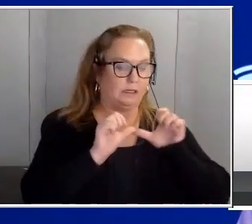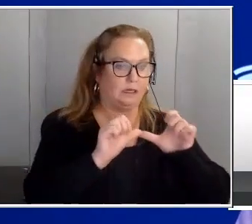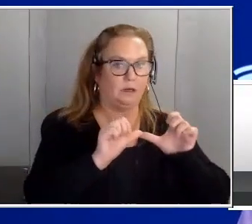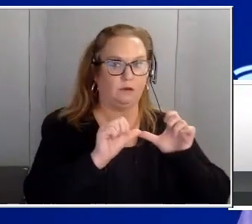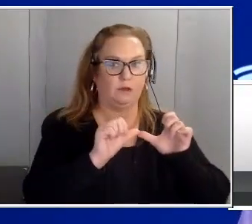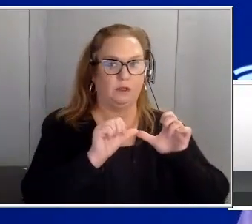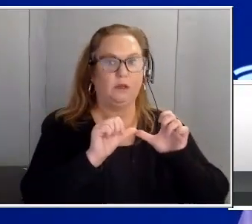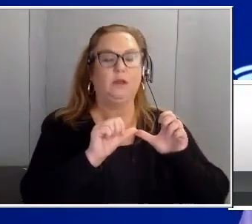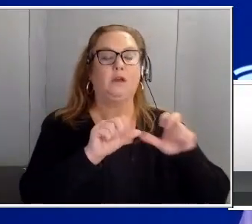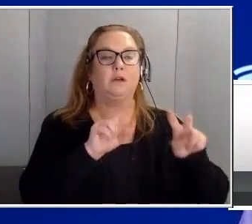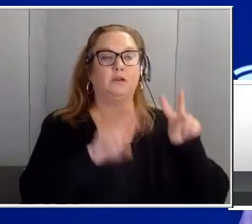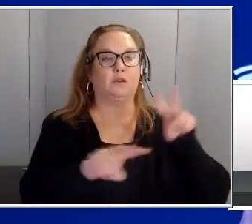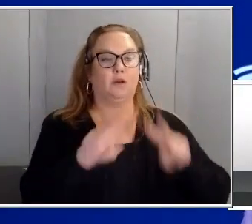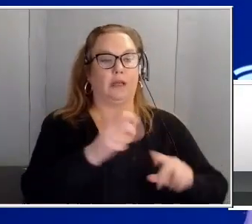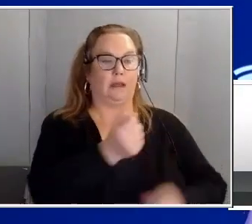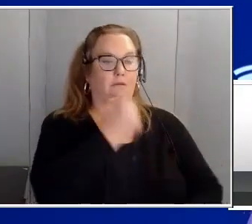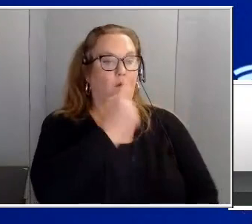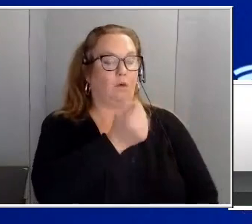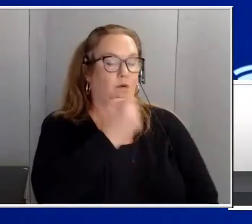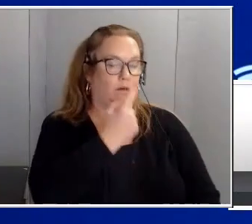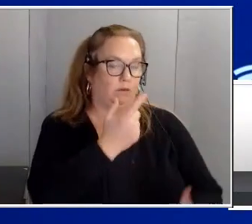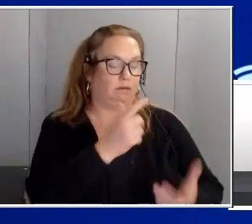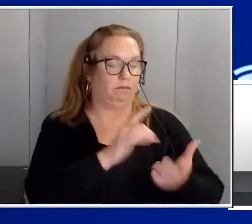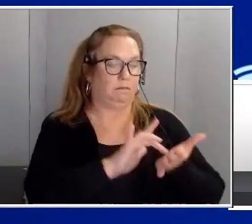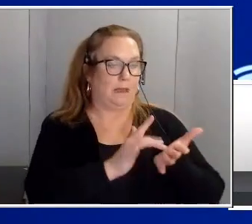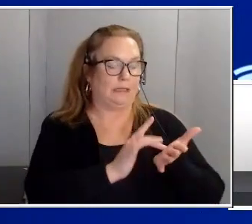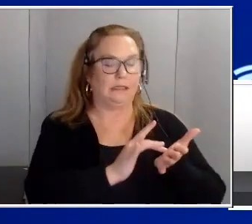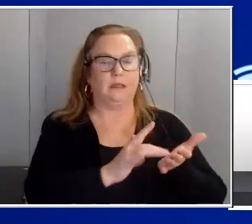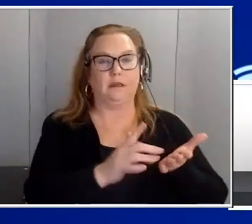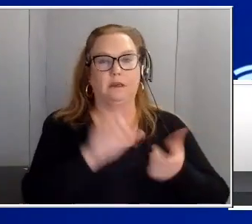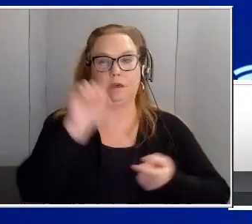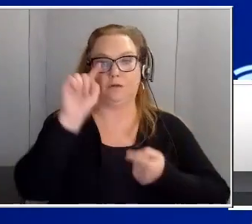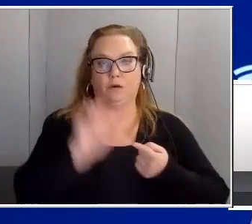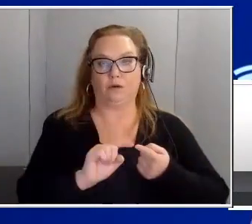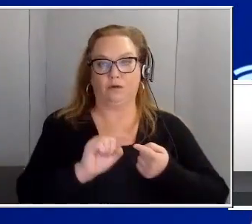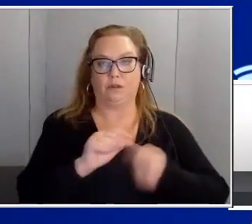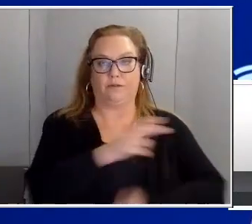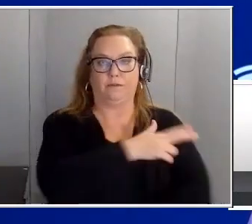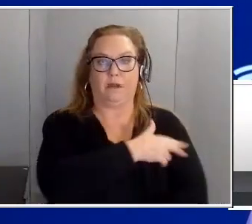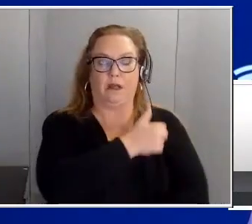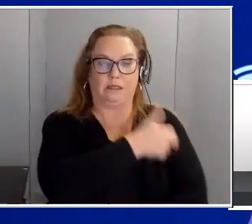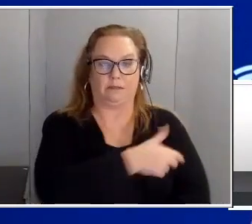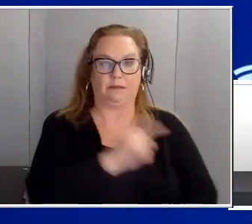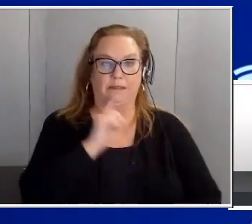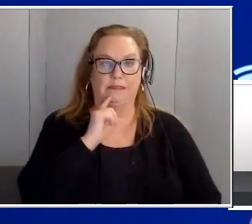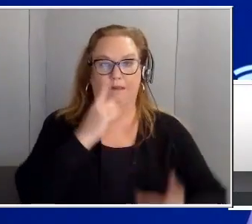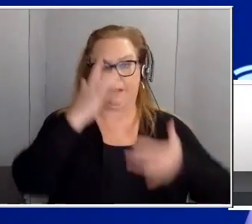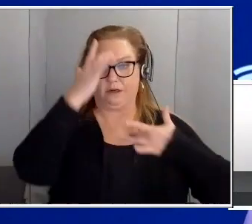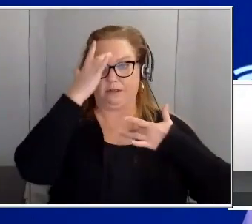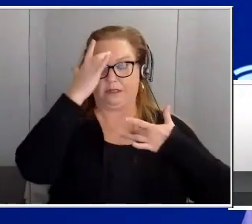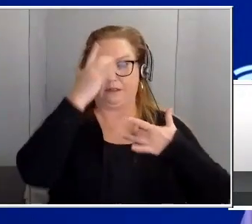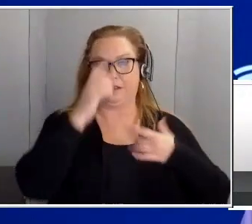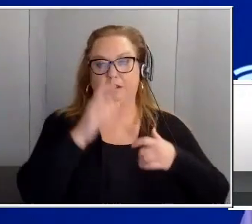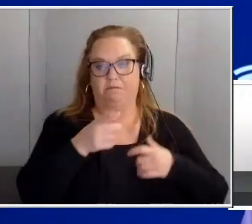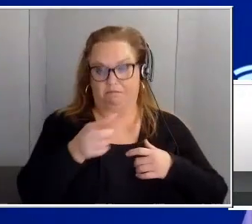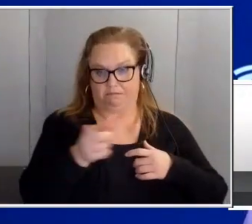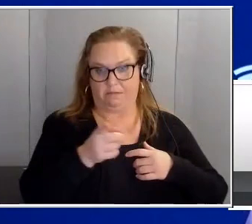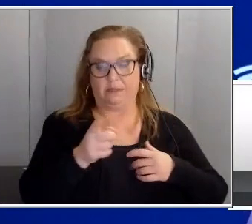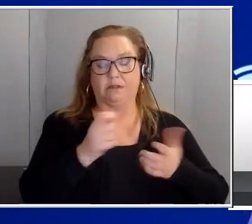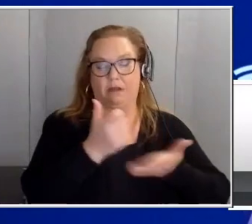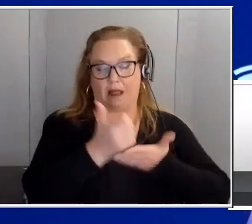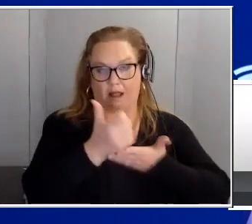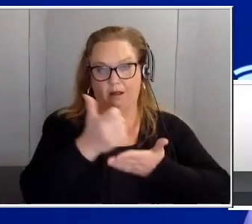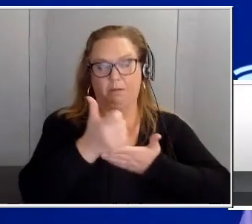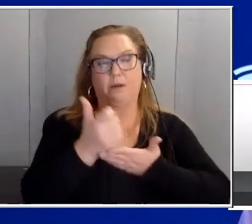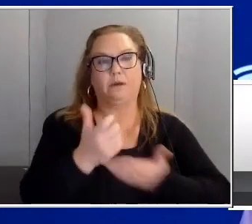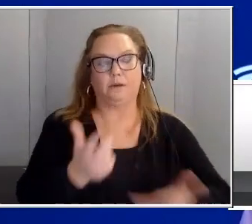at oral options, other things to reduce your chance of hospitalization, severe disease. This can do it. It's similar to what